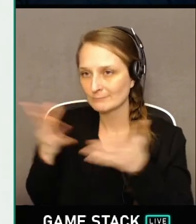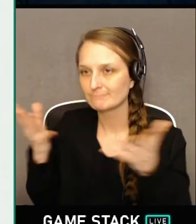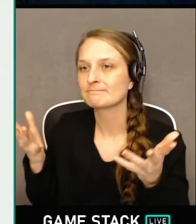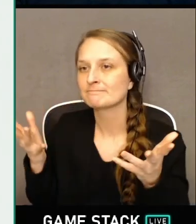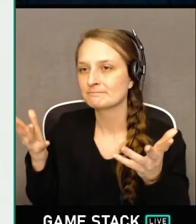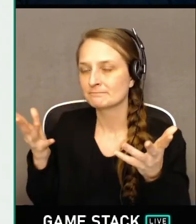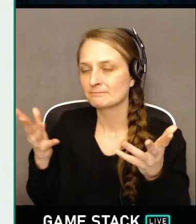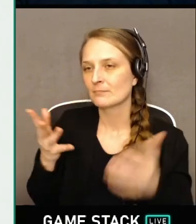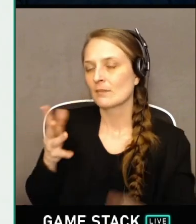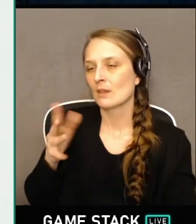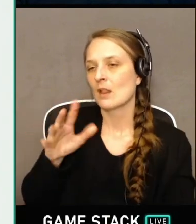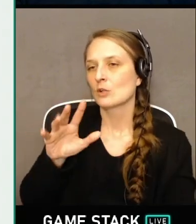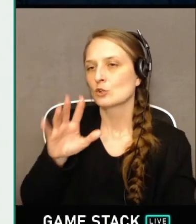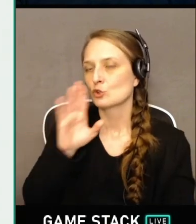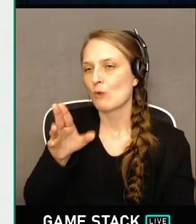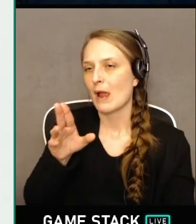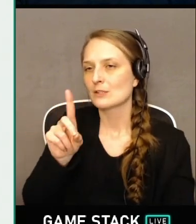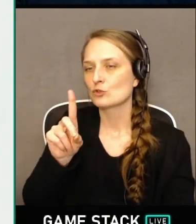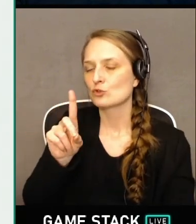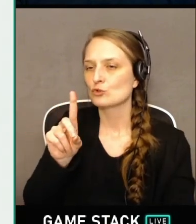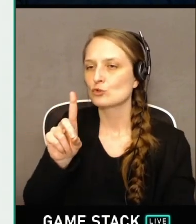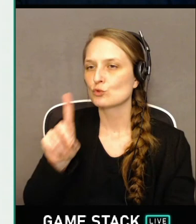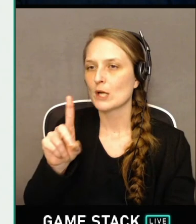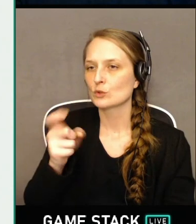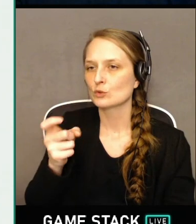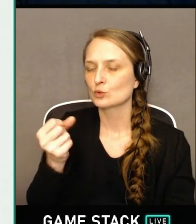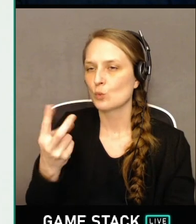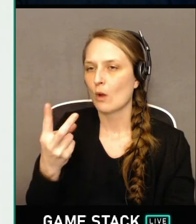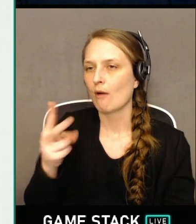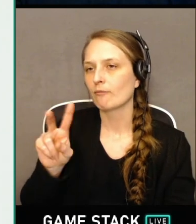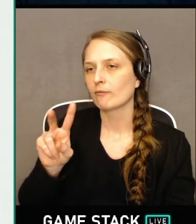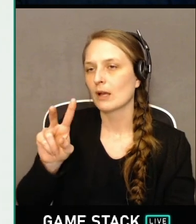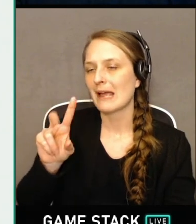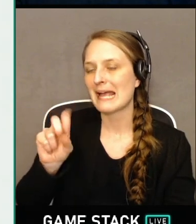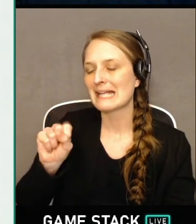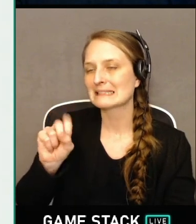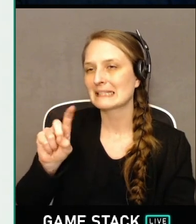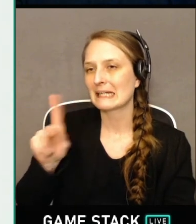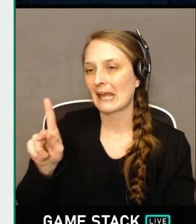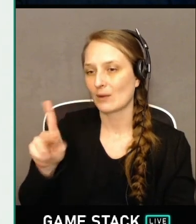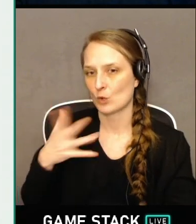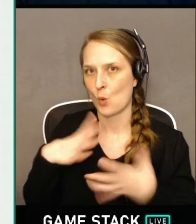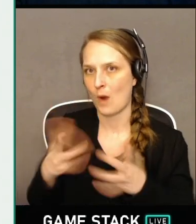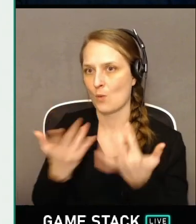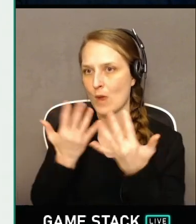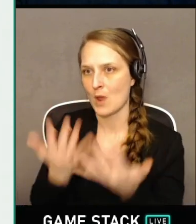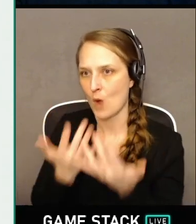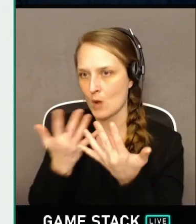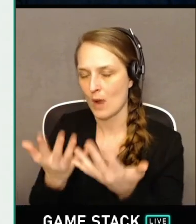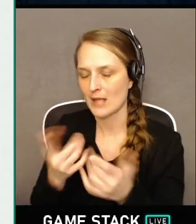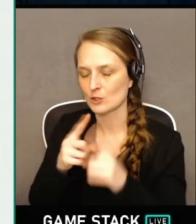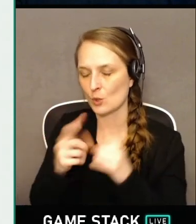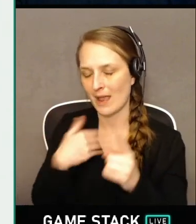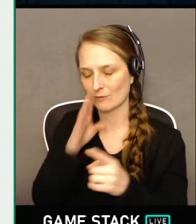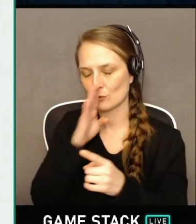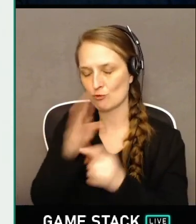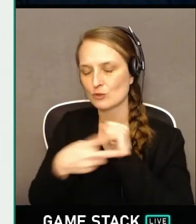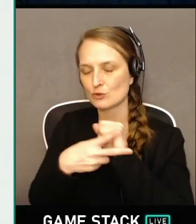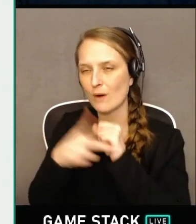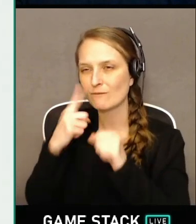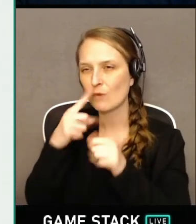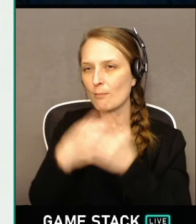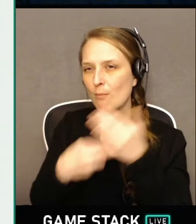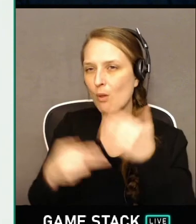SDK. You want to keep gamers playing, not waiting. That's why we introduced DirectStorage for both Xbox and